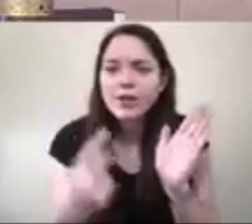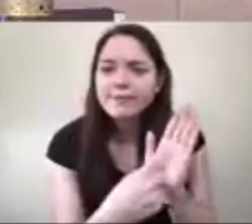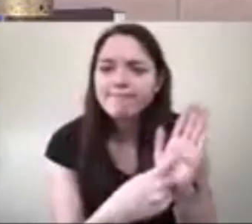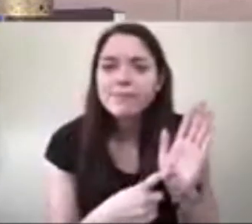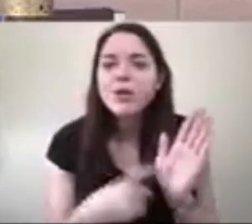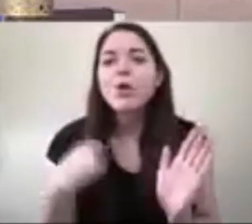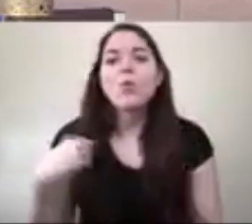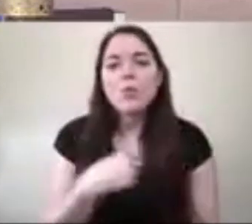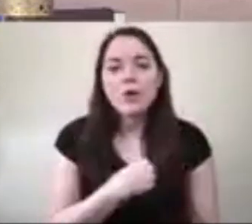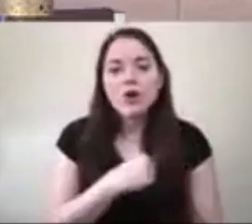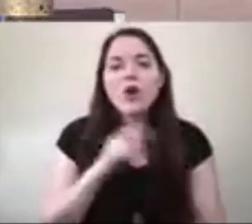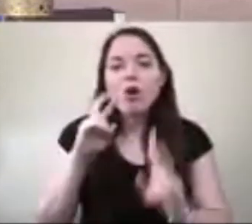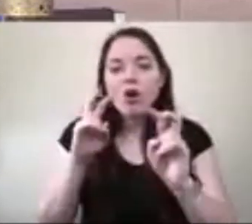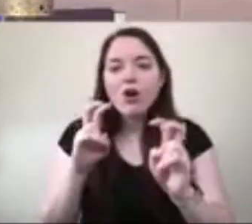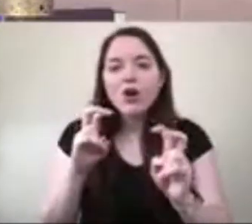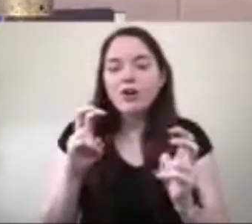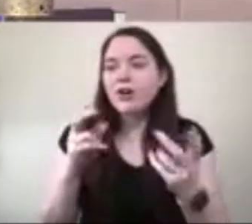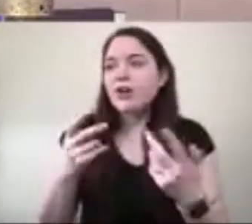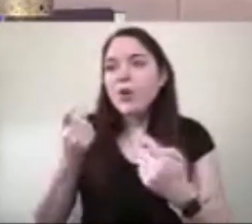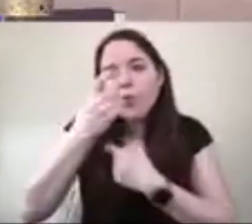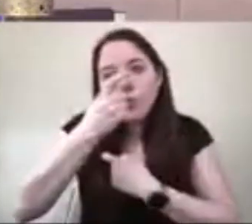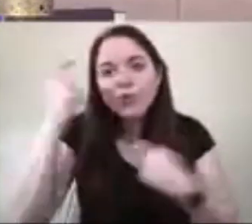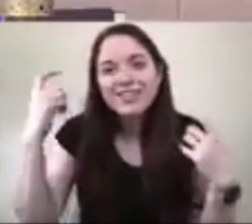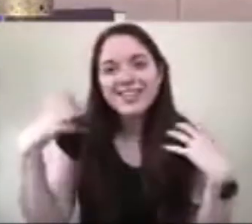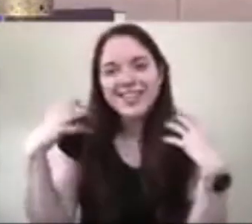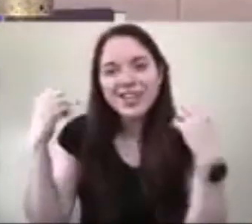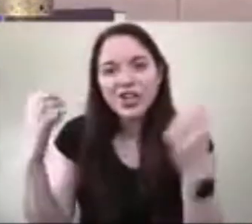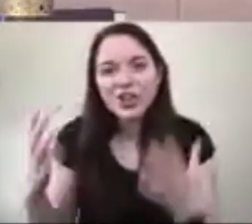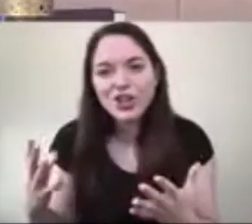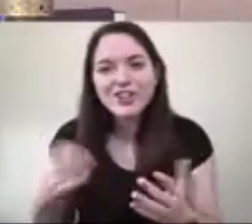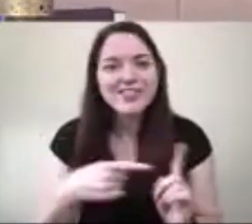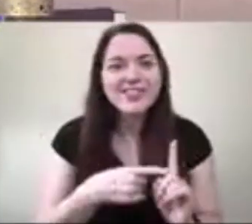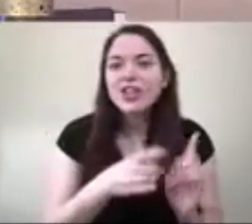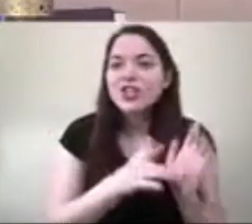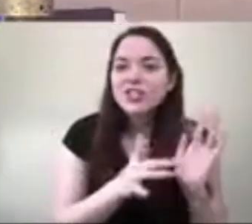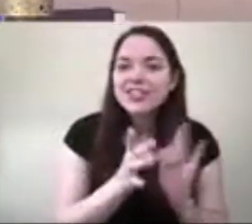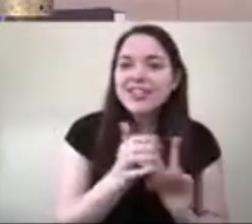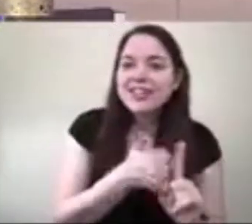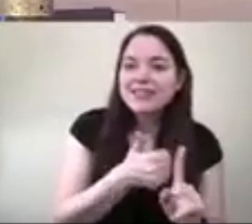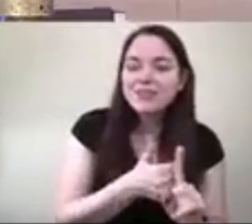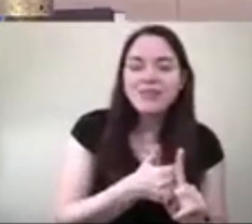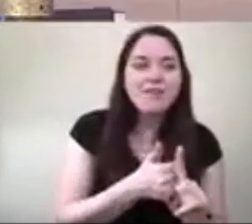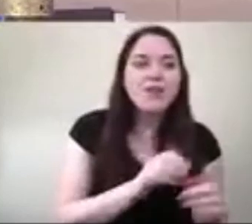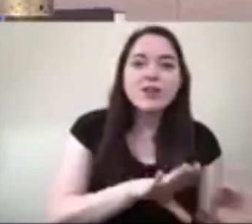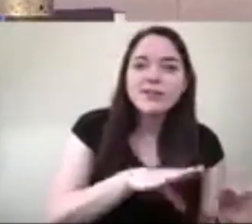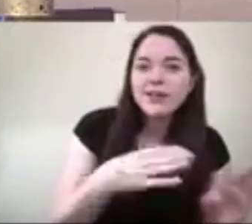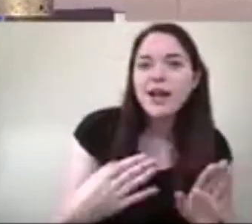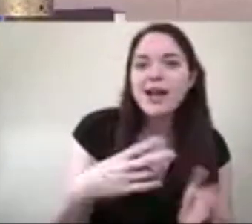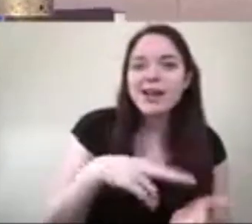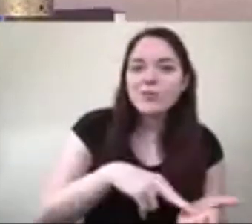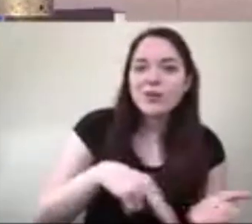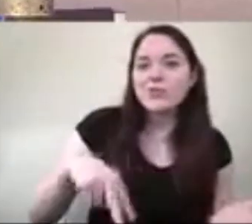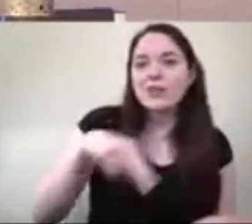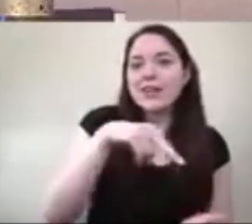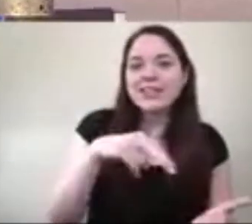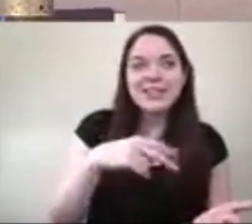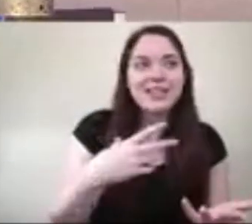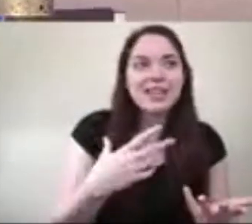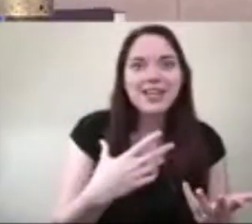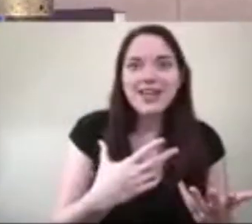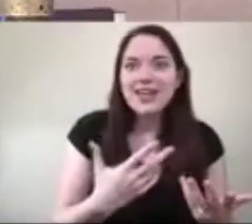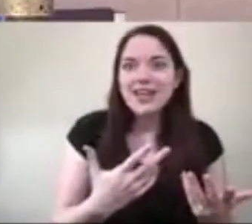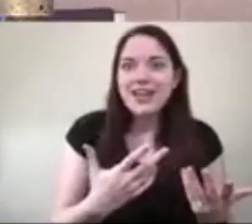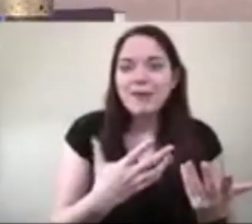like Jesus, can be alive and resurrected and out of the tomb, yet continue to need the courage to face our